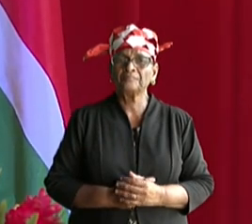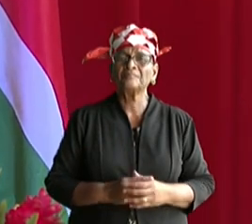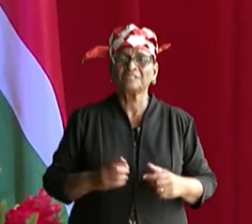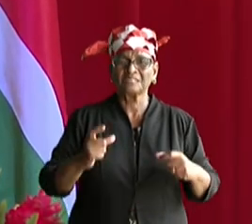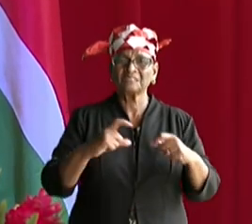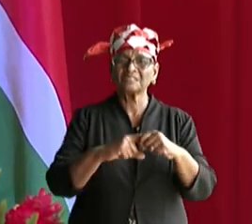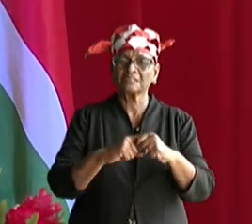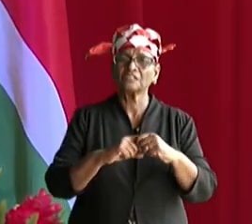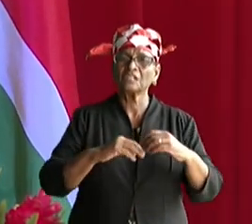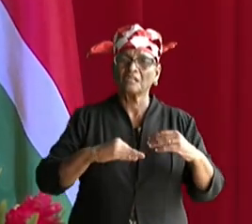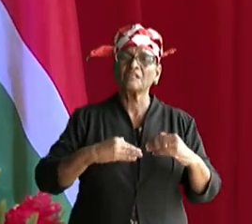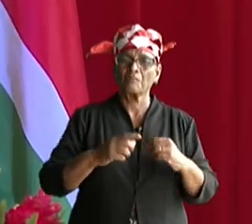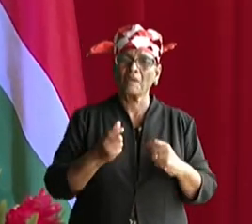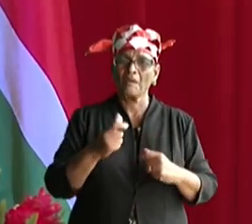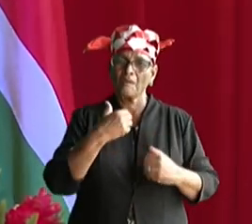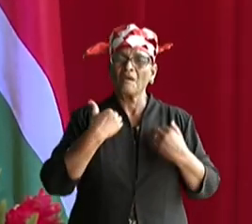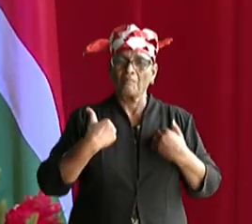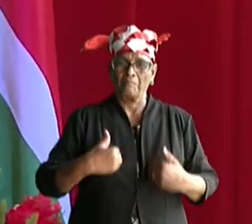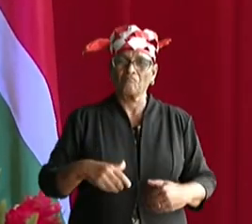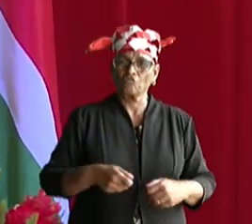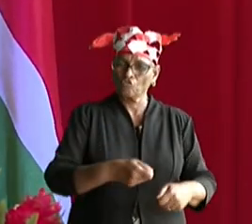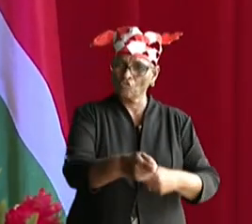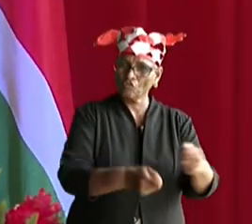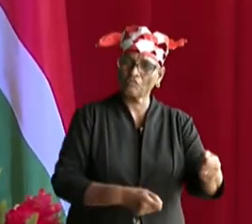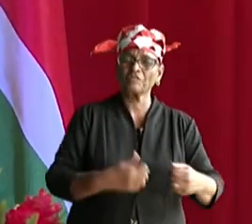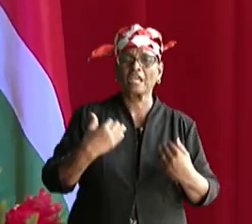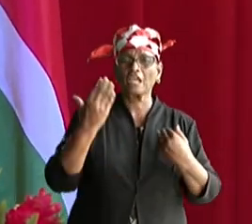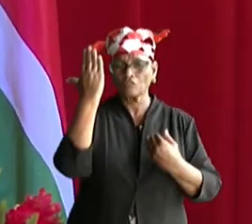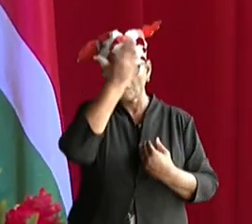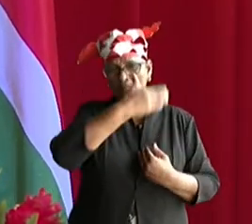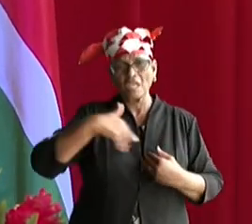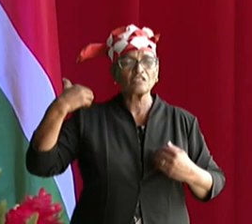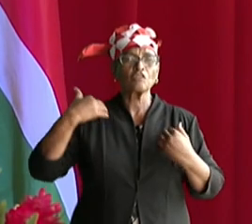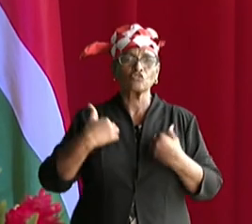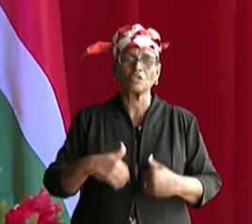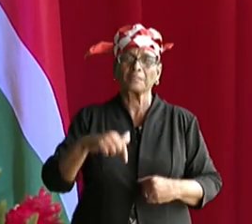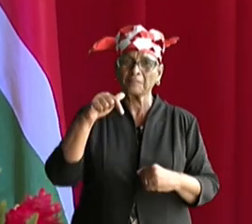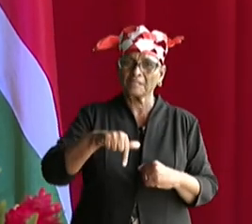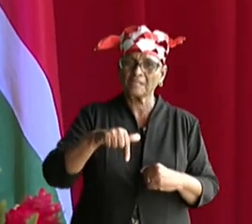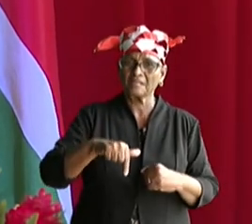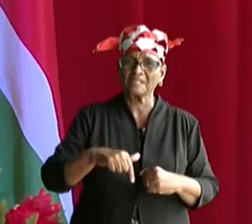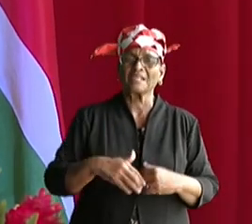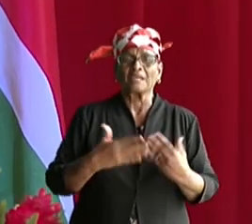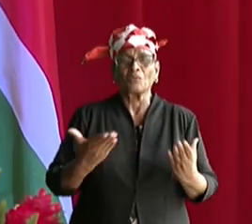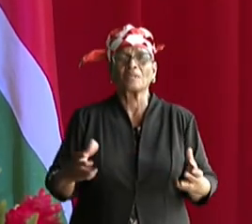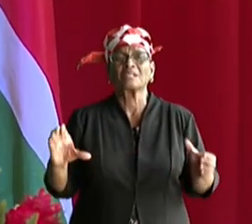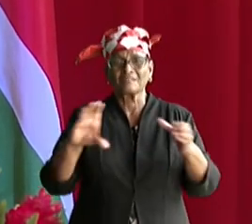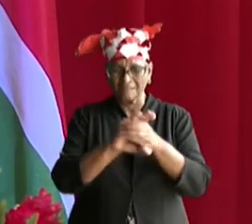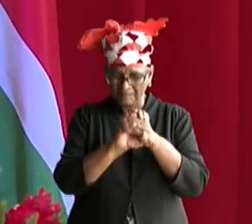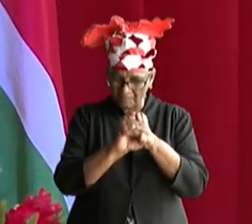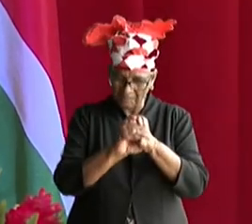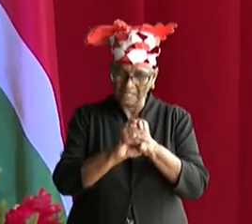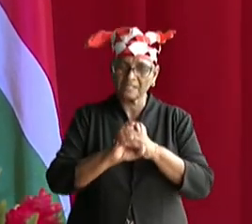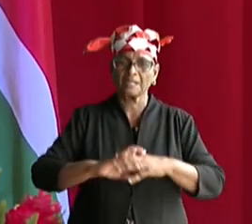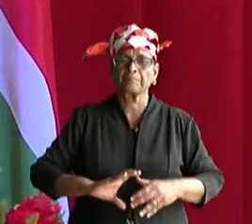saluting the government and people of Suriname at this time, I wish to commend the bonds of friendship,